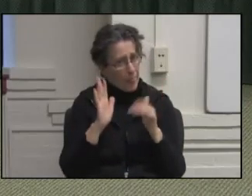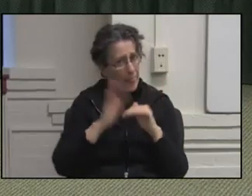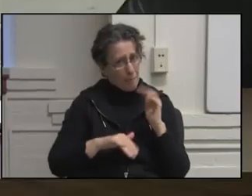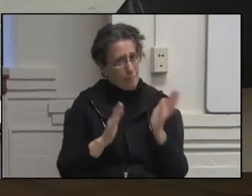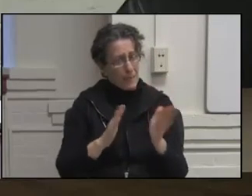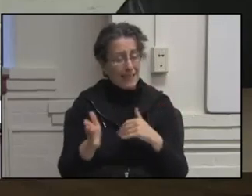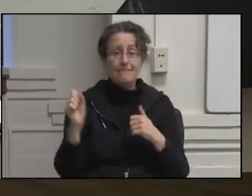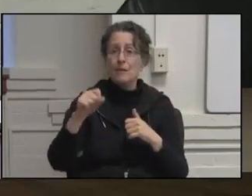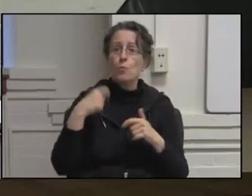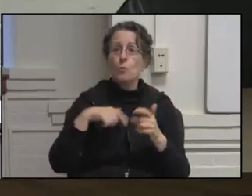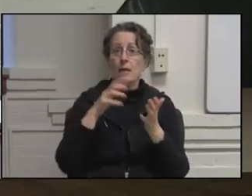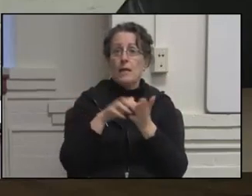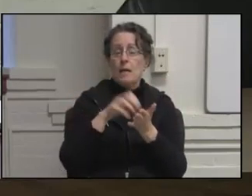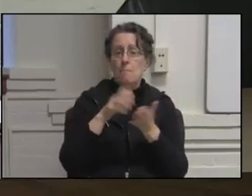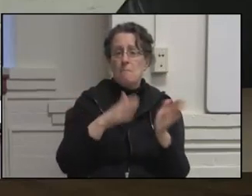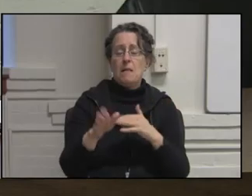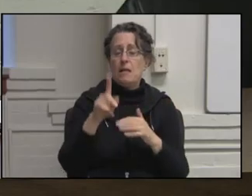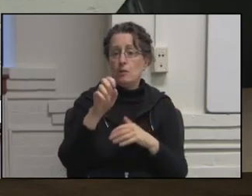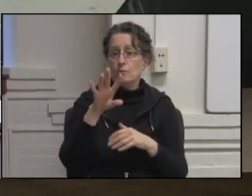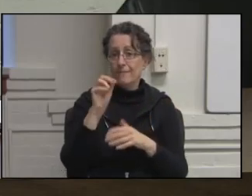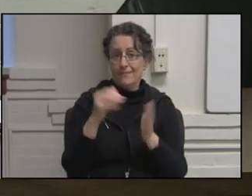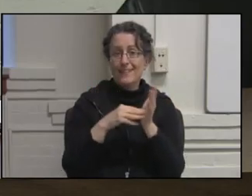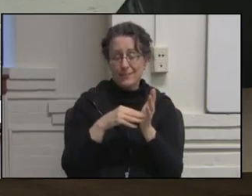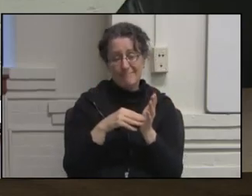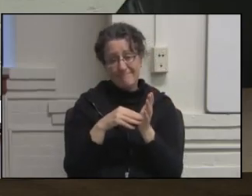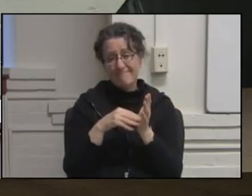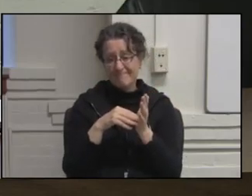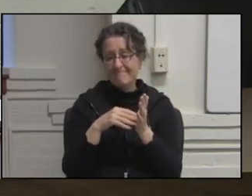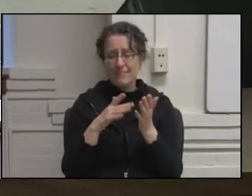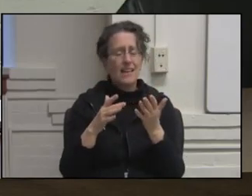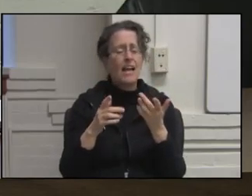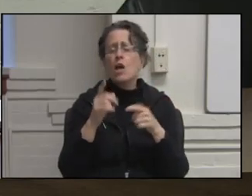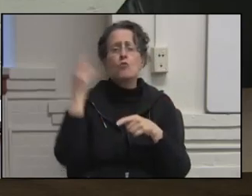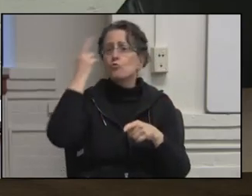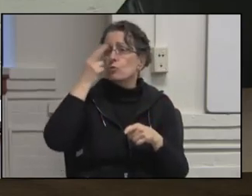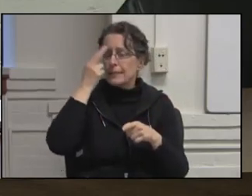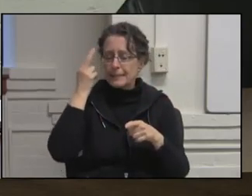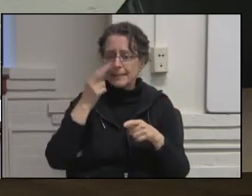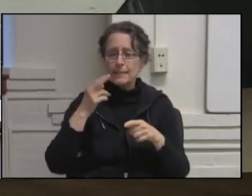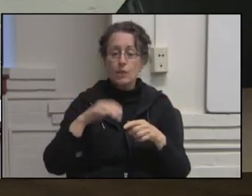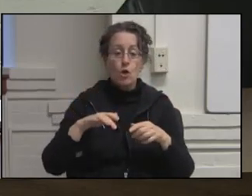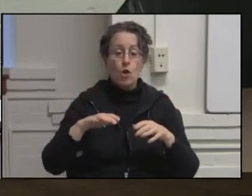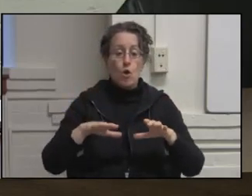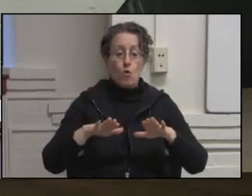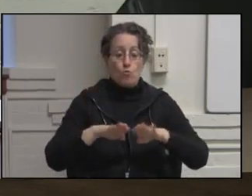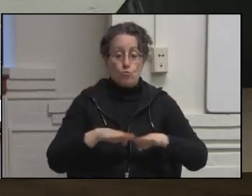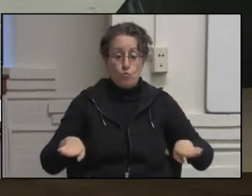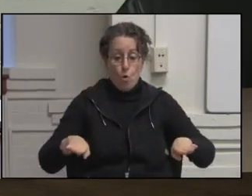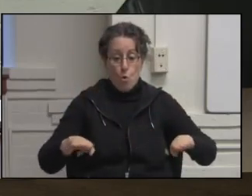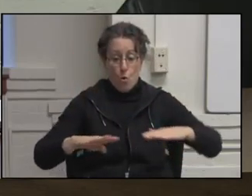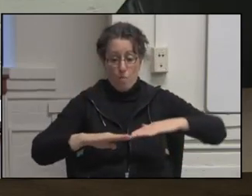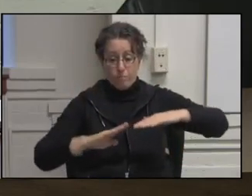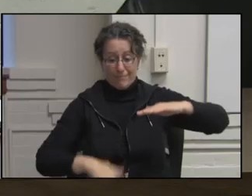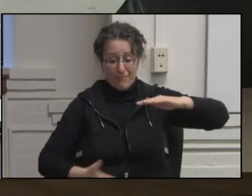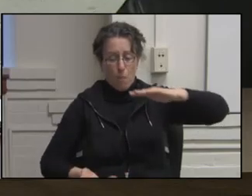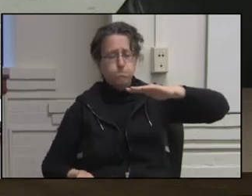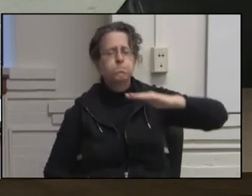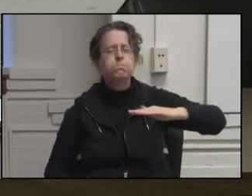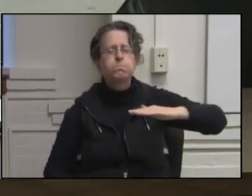original estimate was about $150,000, and there's a lot of factors here. There's a concrete road underneath, has 9 inches of